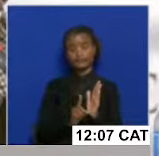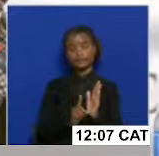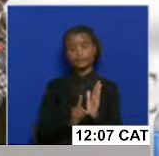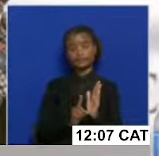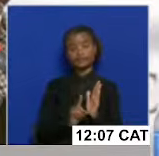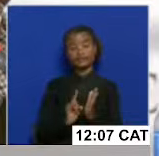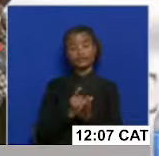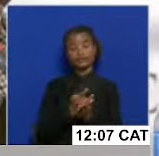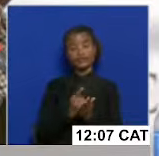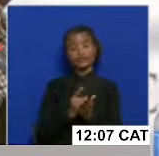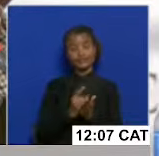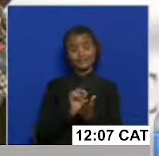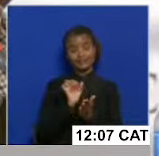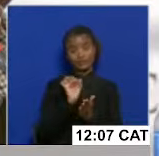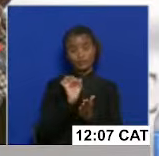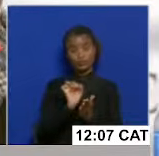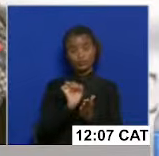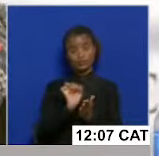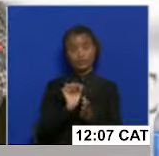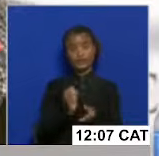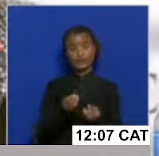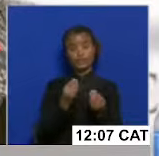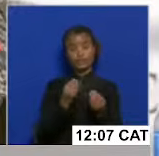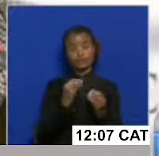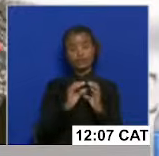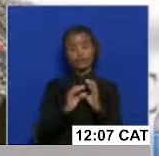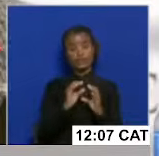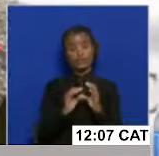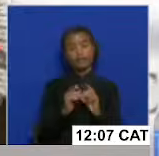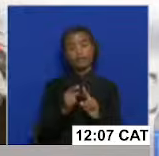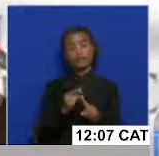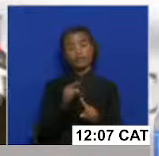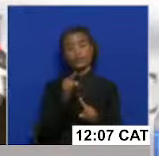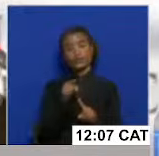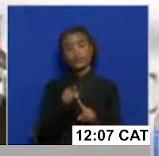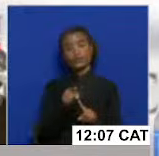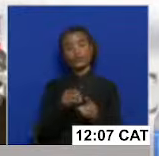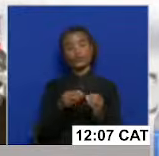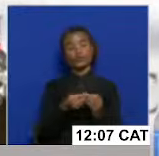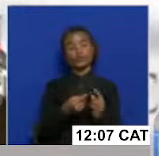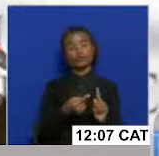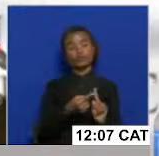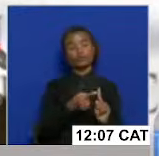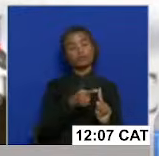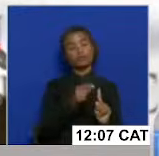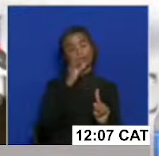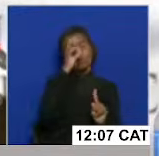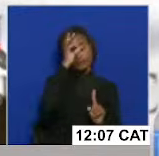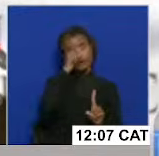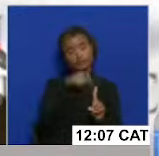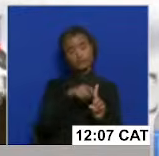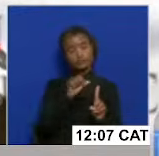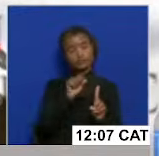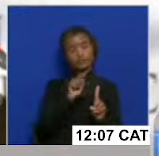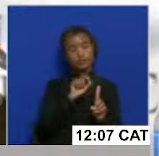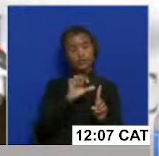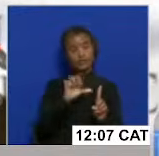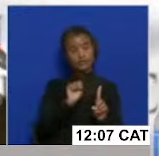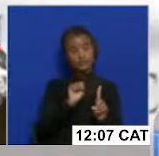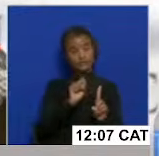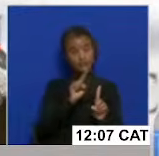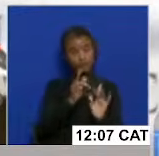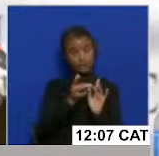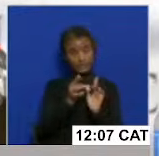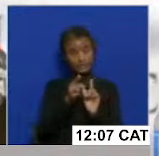WhatsApp communication between yourself and Officer Stolz when she contacted you. Is that correct? Yes, it's